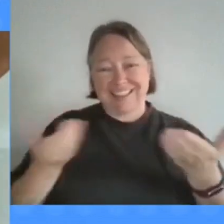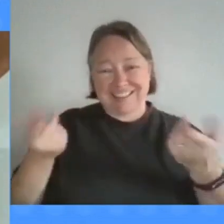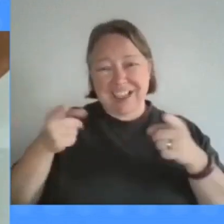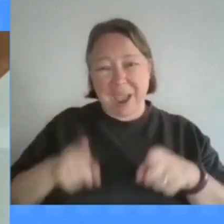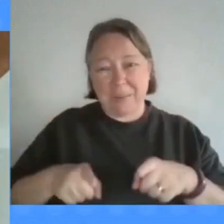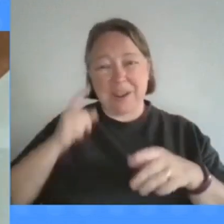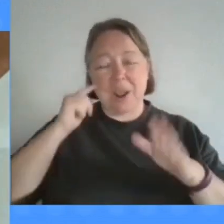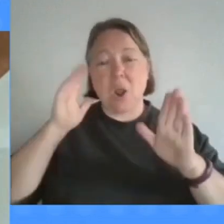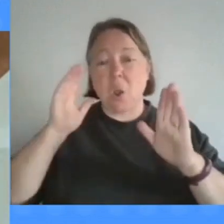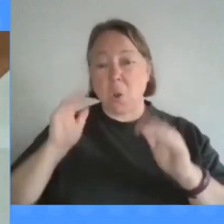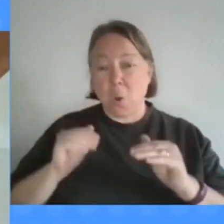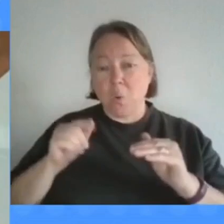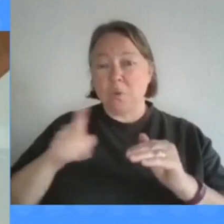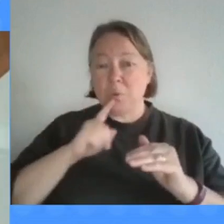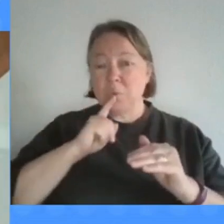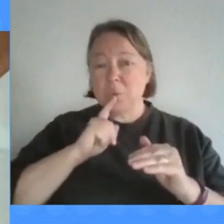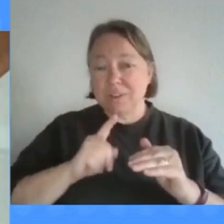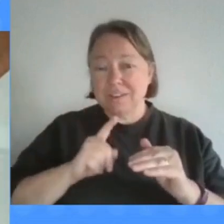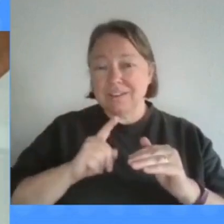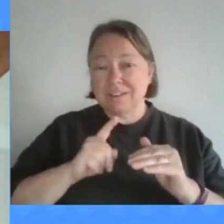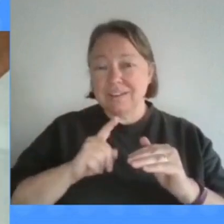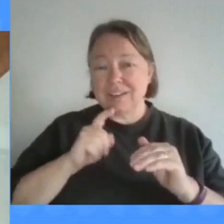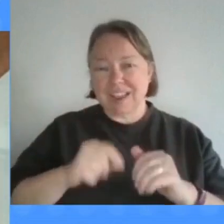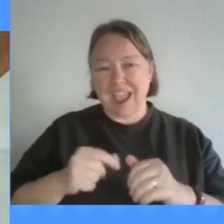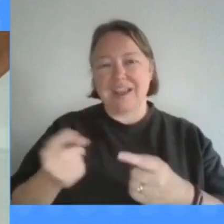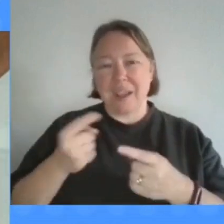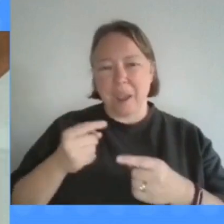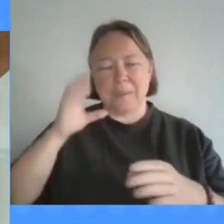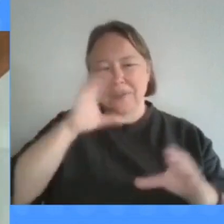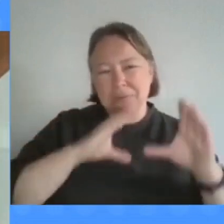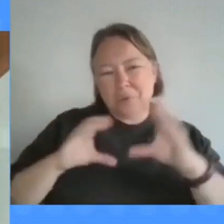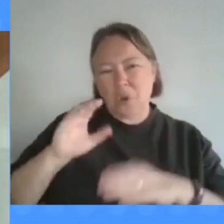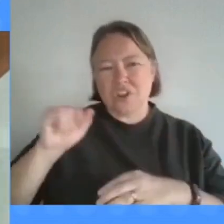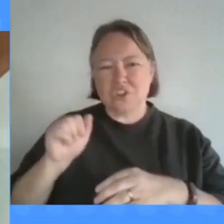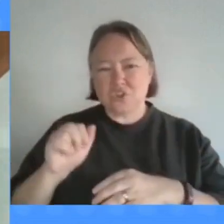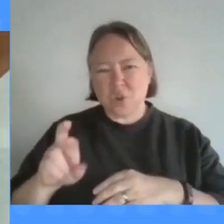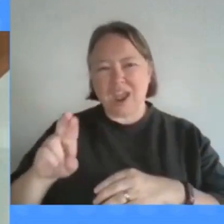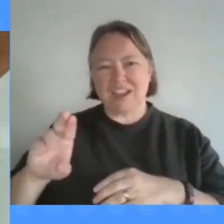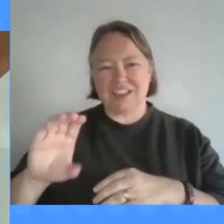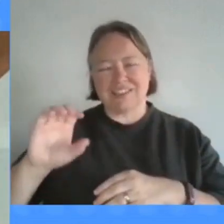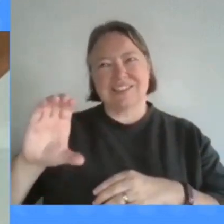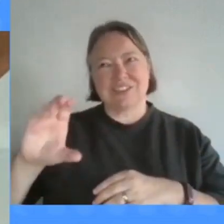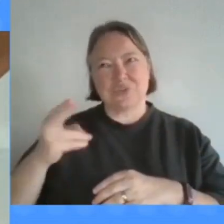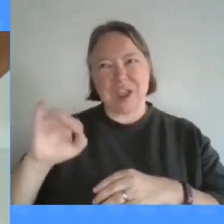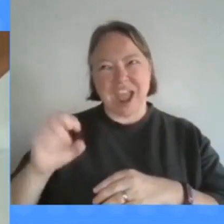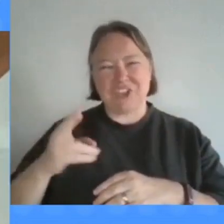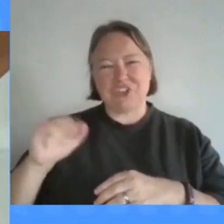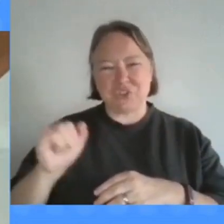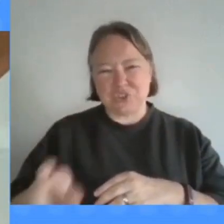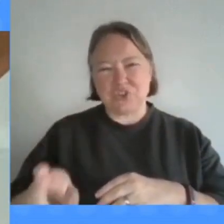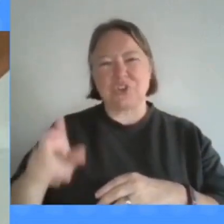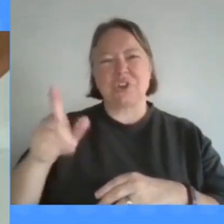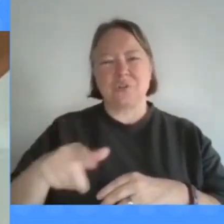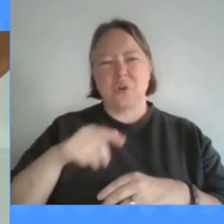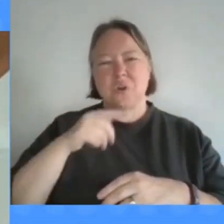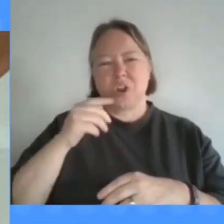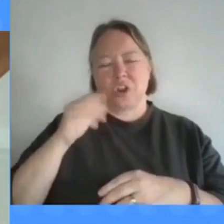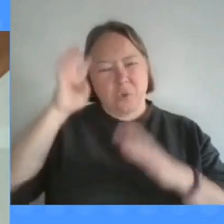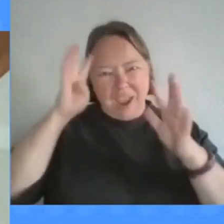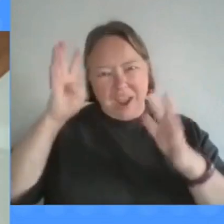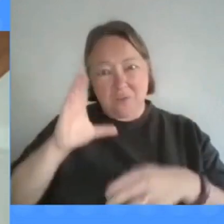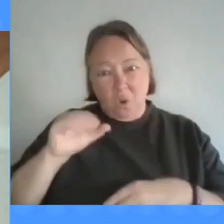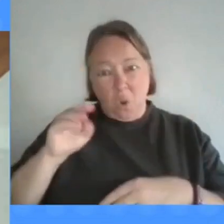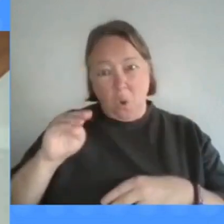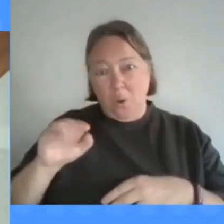I hope you'll really come and explore Scratch Junior for all it provides, not only in terms of creative coding, but